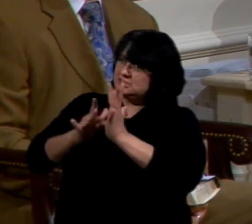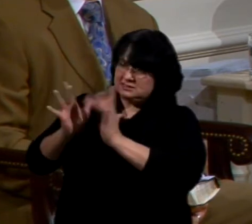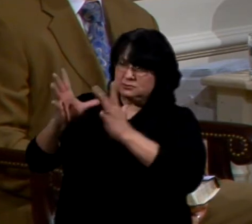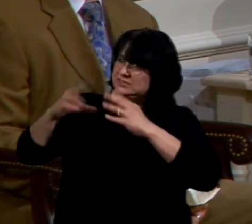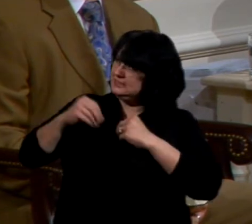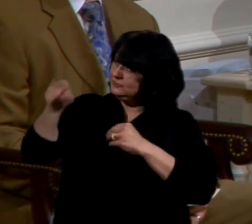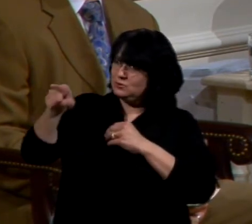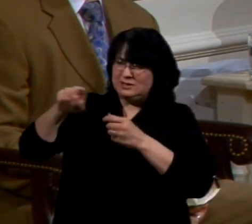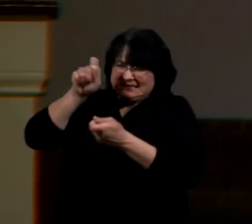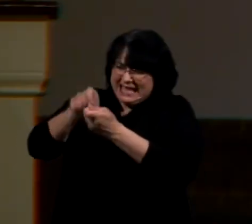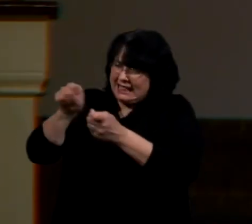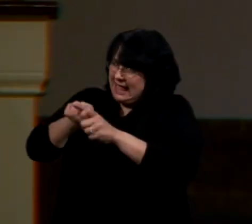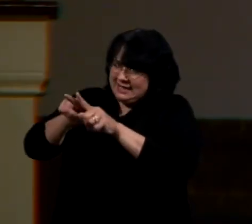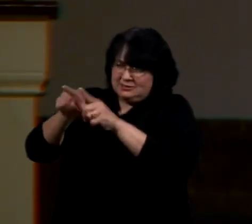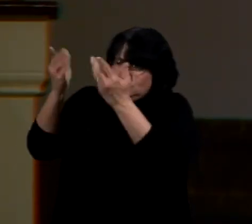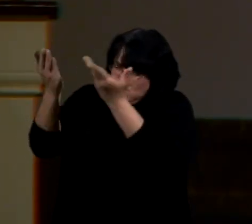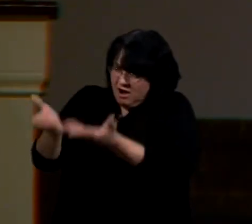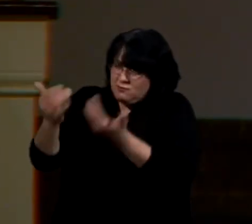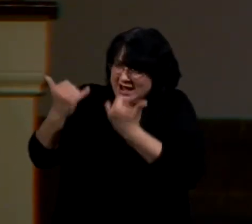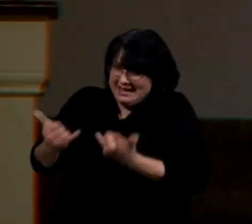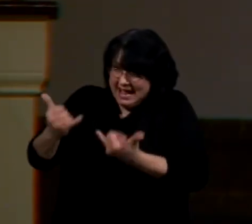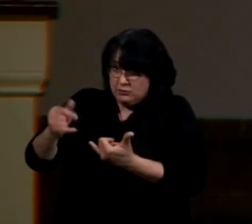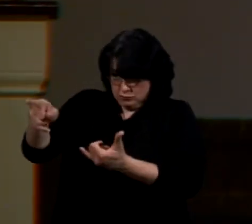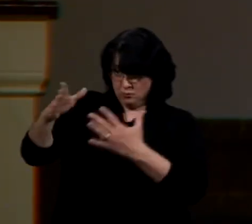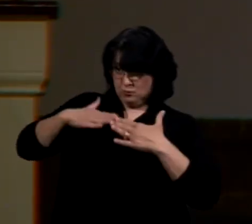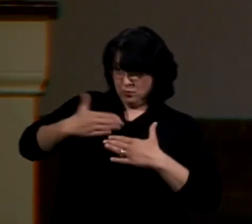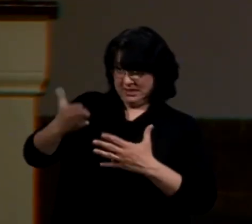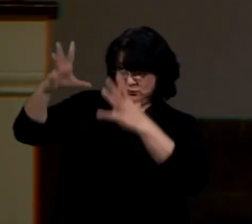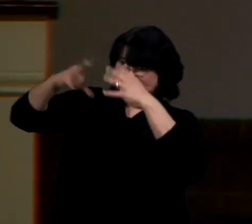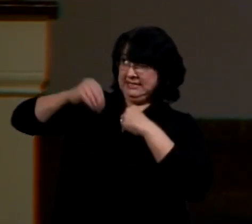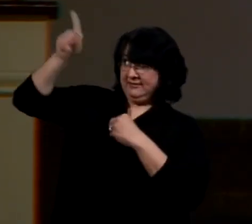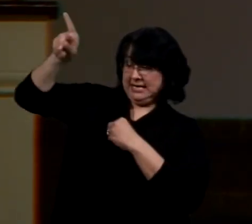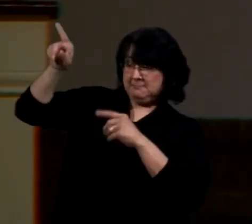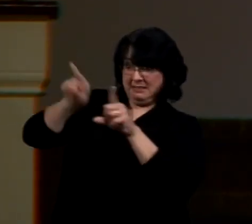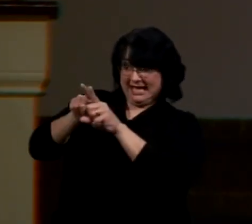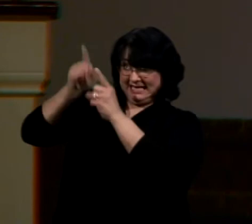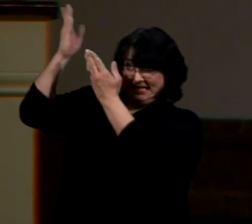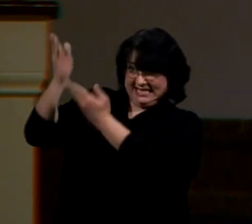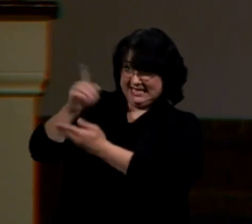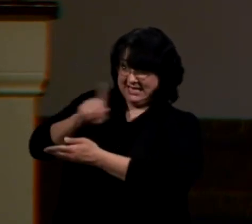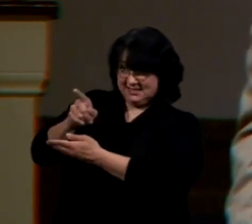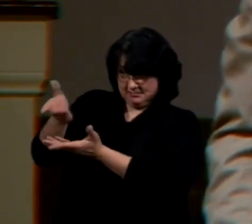just like you are, would you be willing to receive him just like he is?